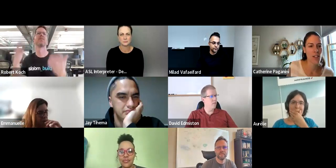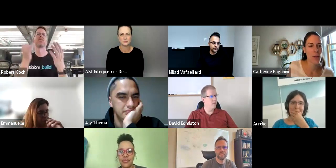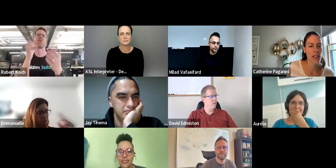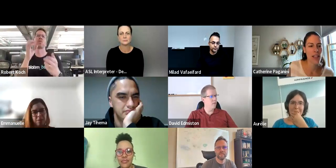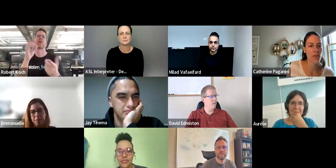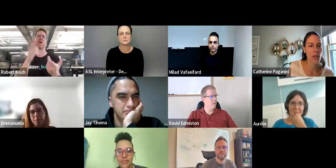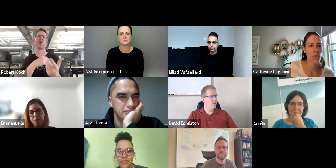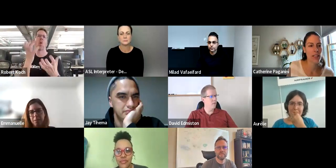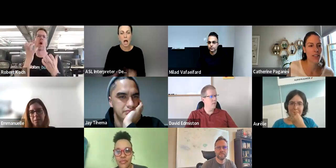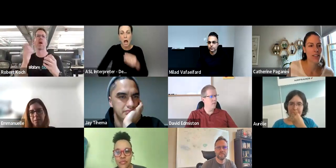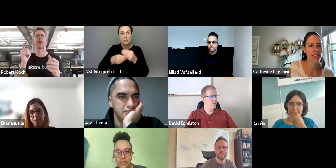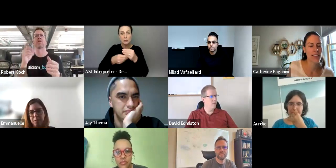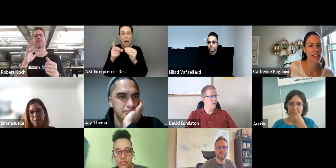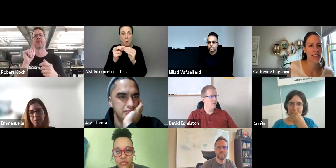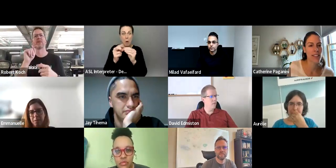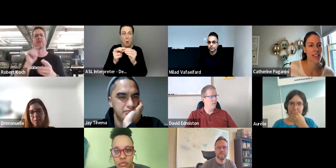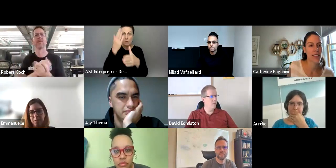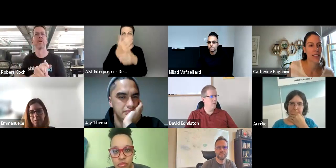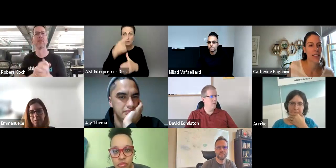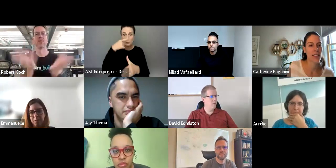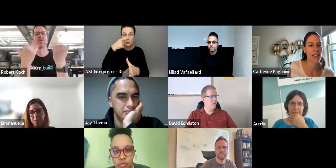Can I just say one thing, Rob? I don't know.